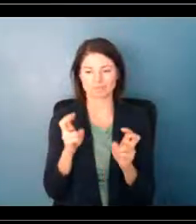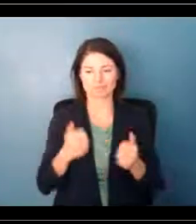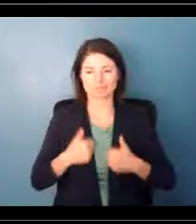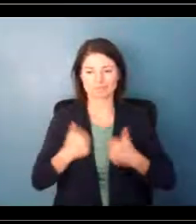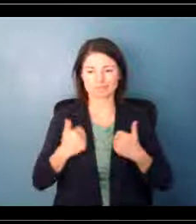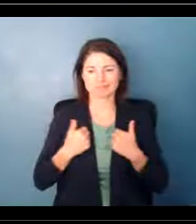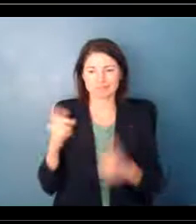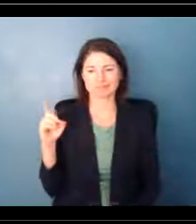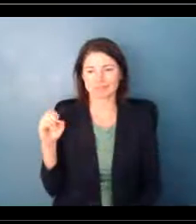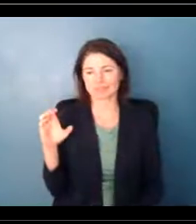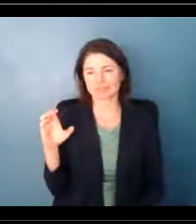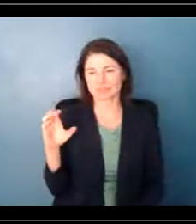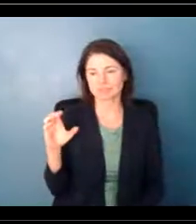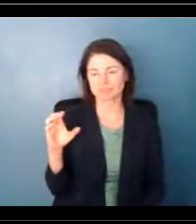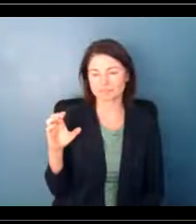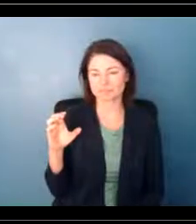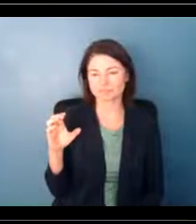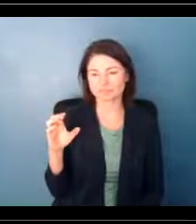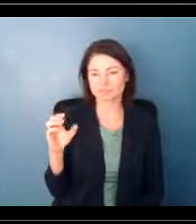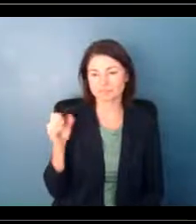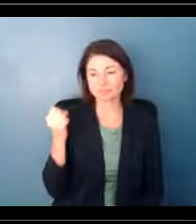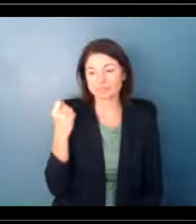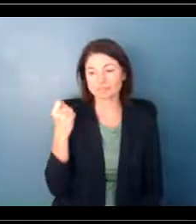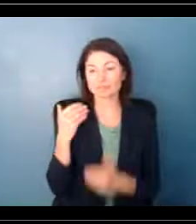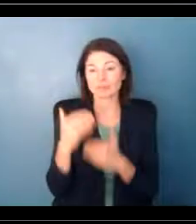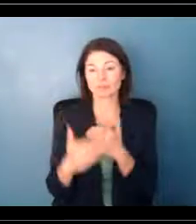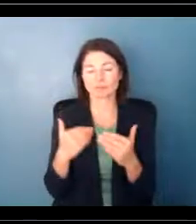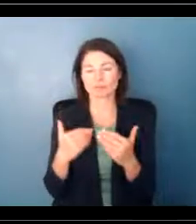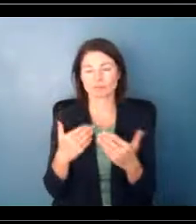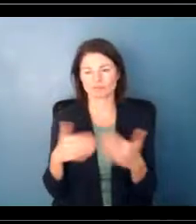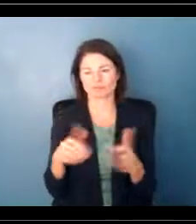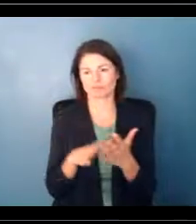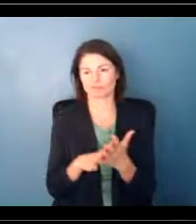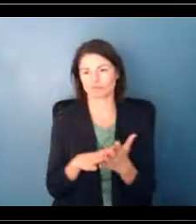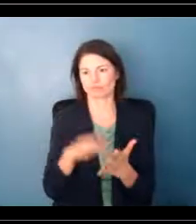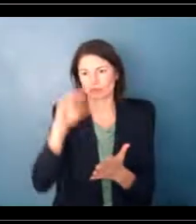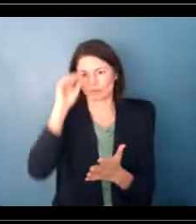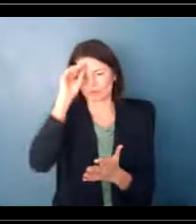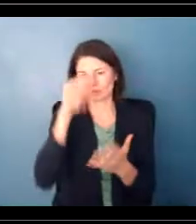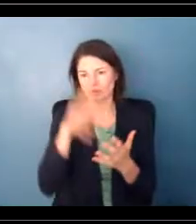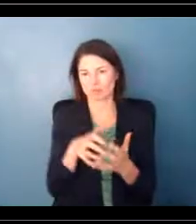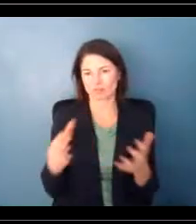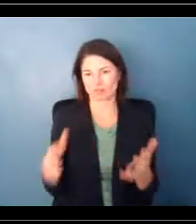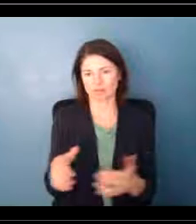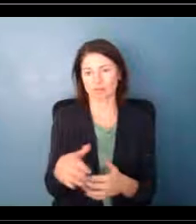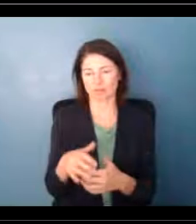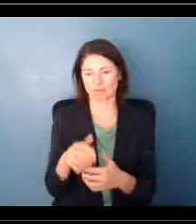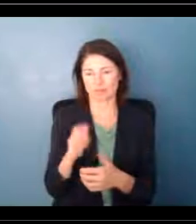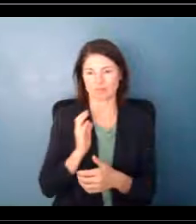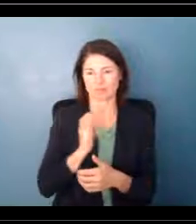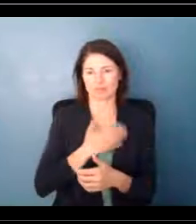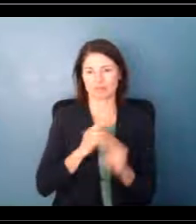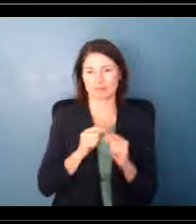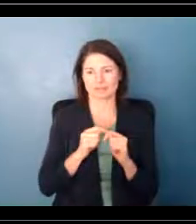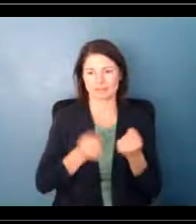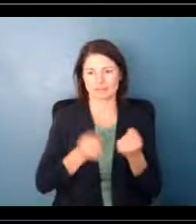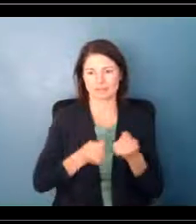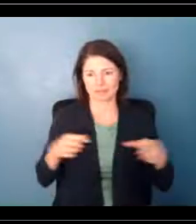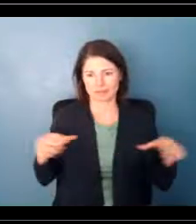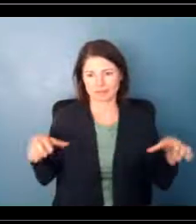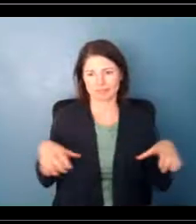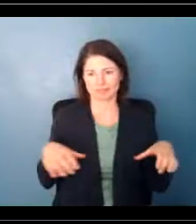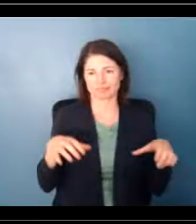been quite the learning process, I think, for my team to be able to pull all this together. And I think every step of